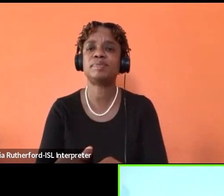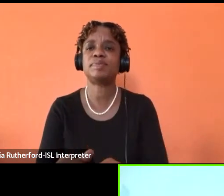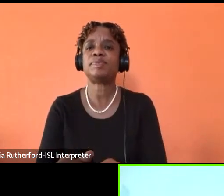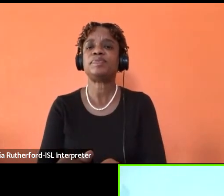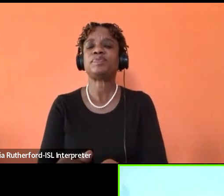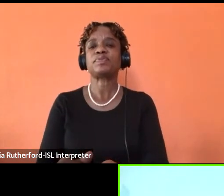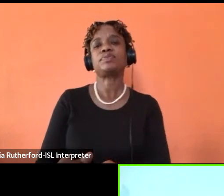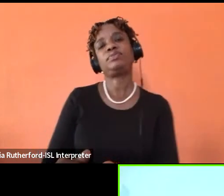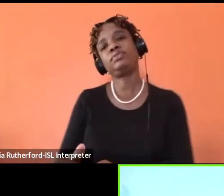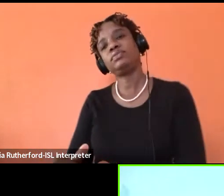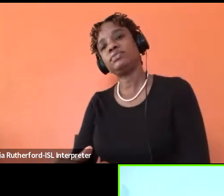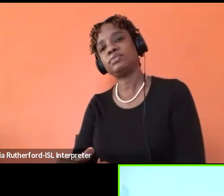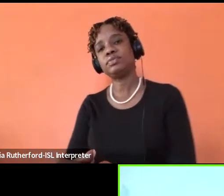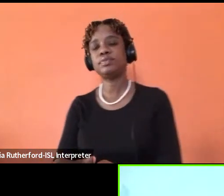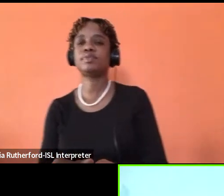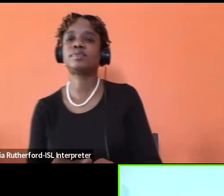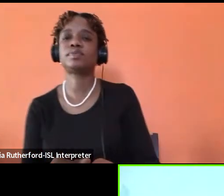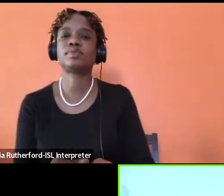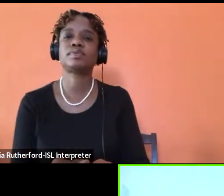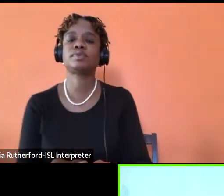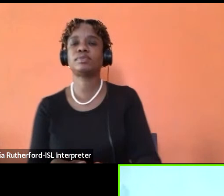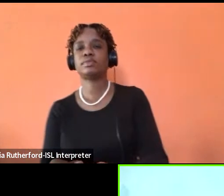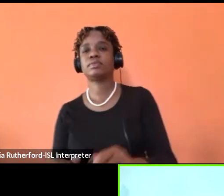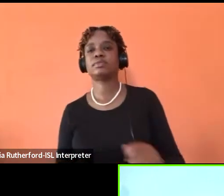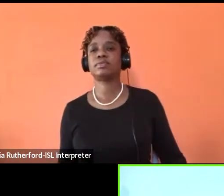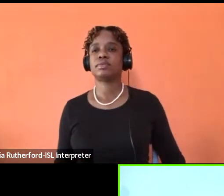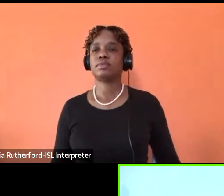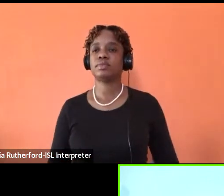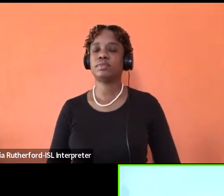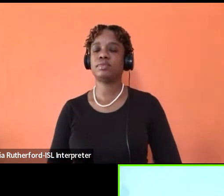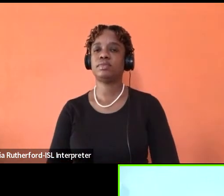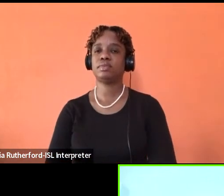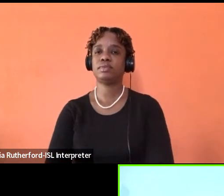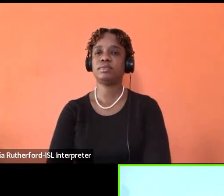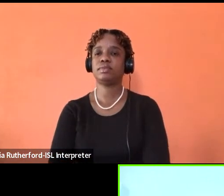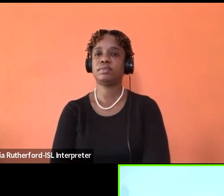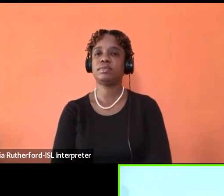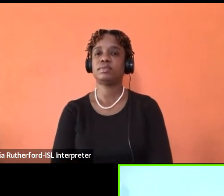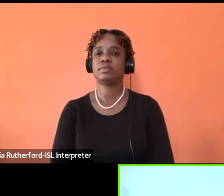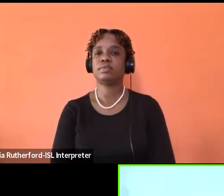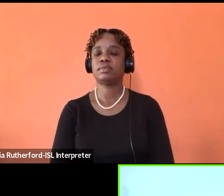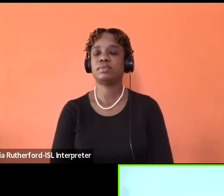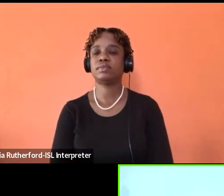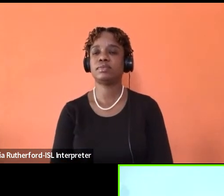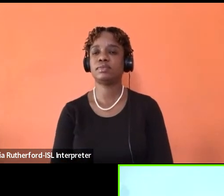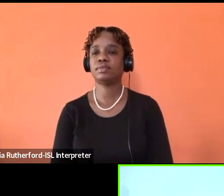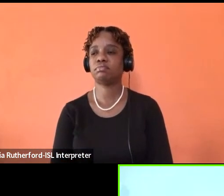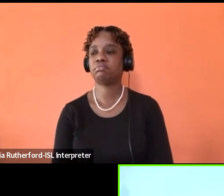is. Let's close it. What? It keeps beeping. I don't know why.